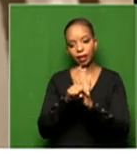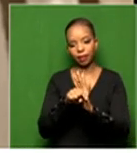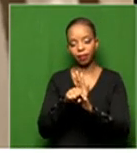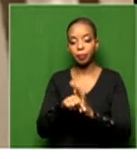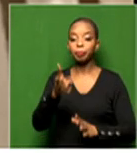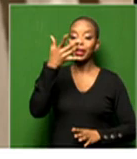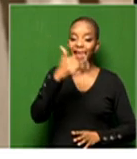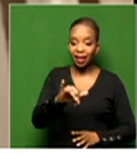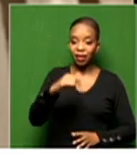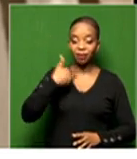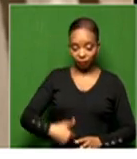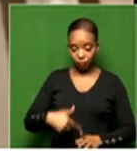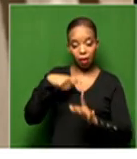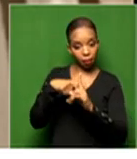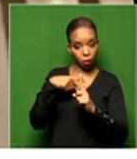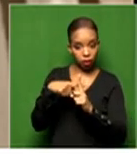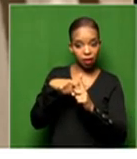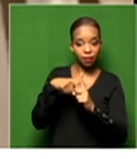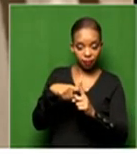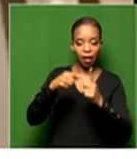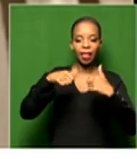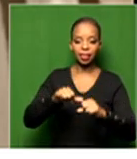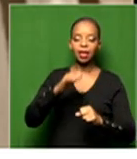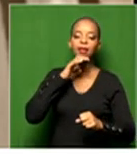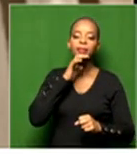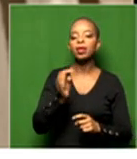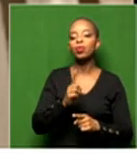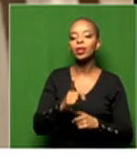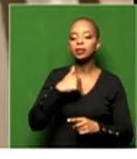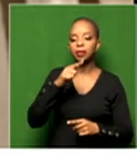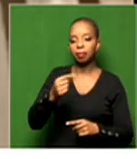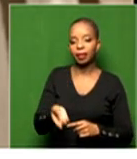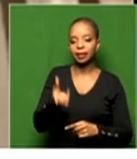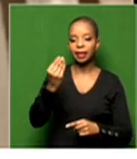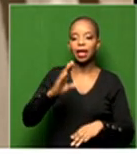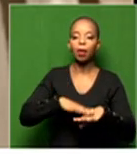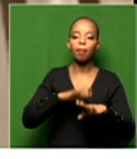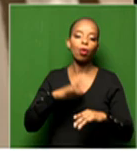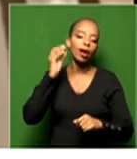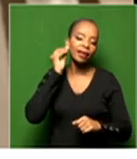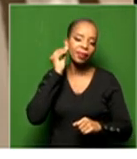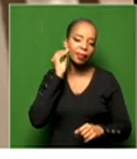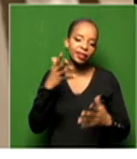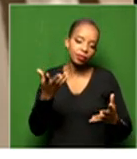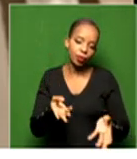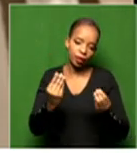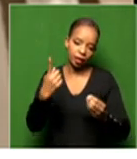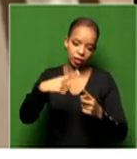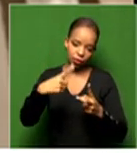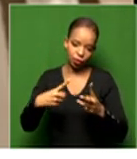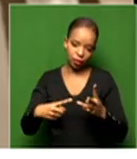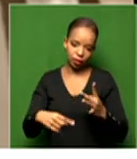result is positive, the system prompts the patient for further information in order to identify their contacts. The system then